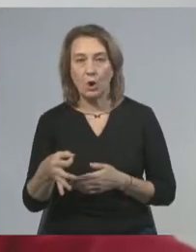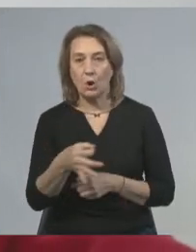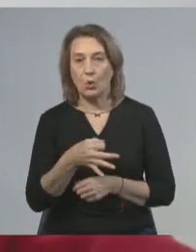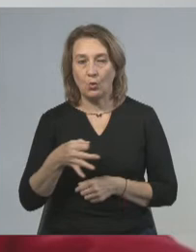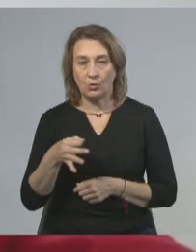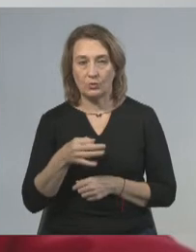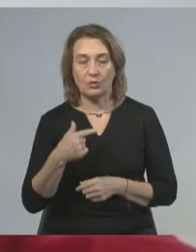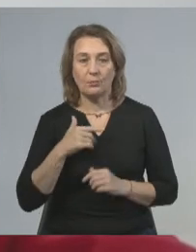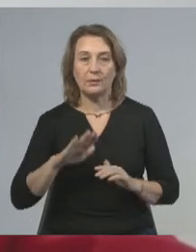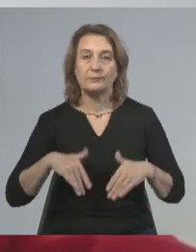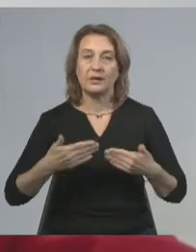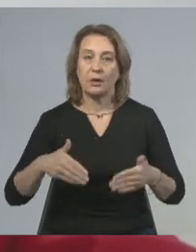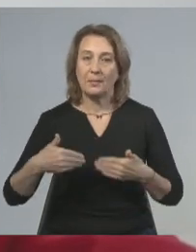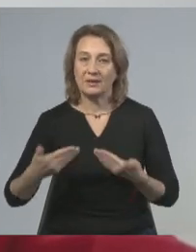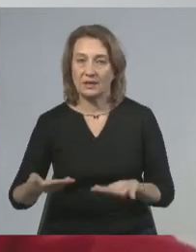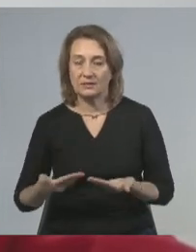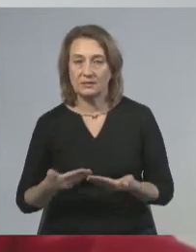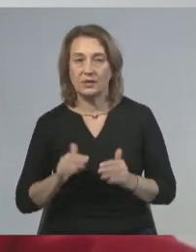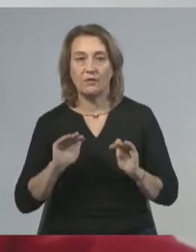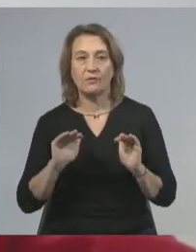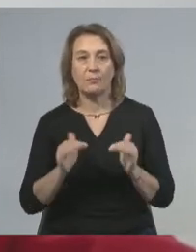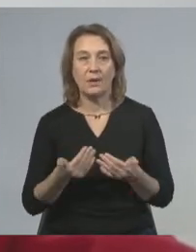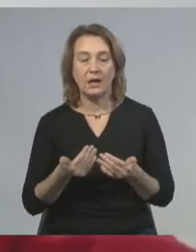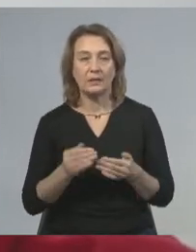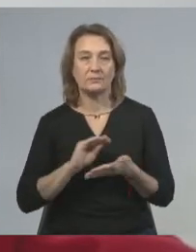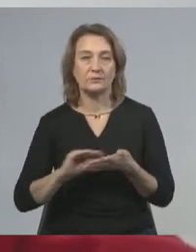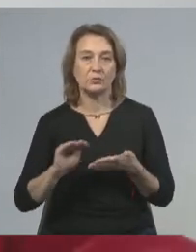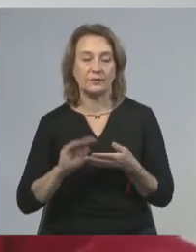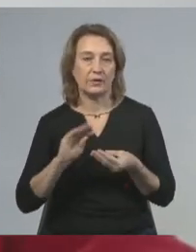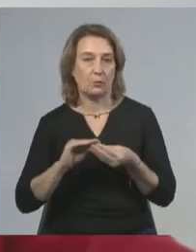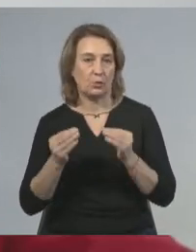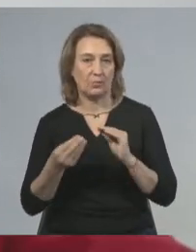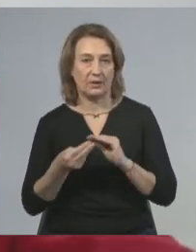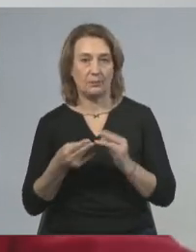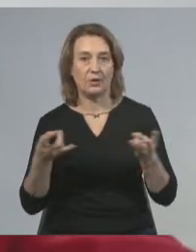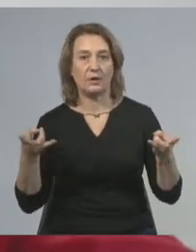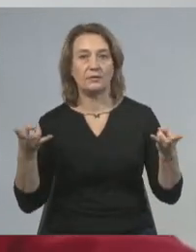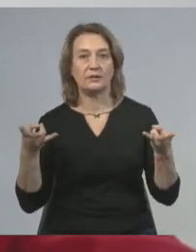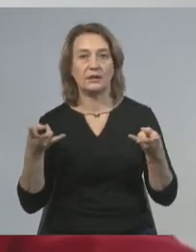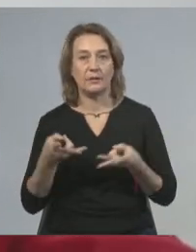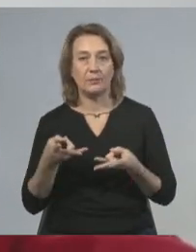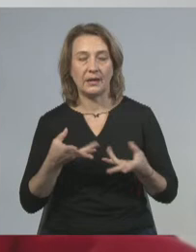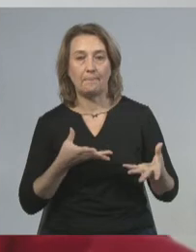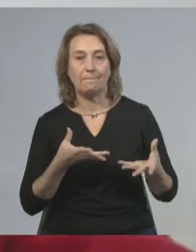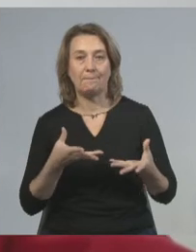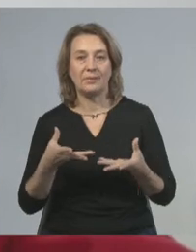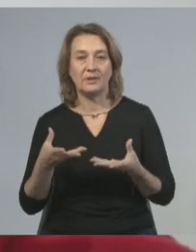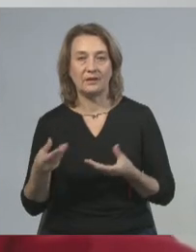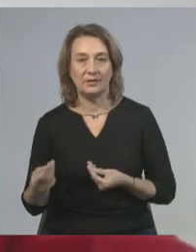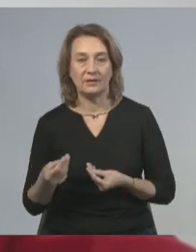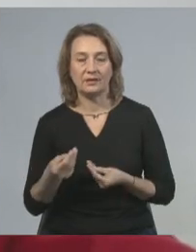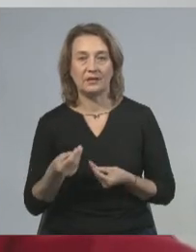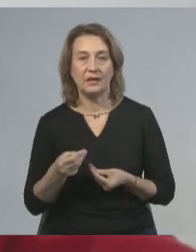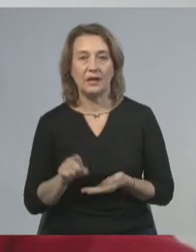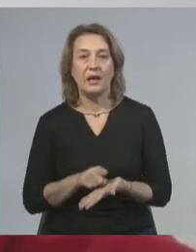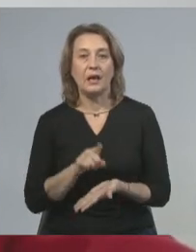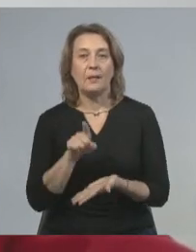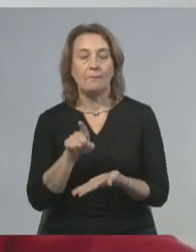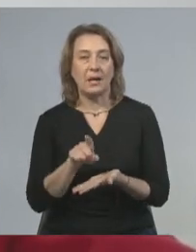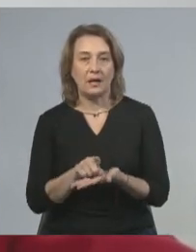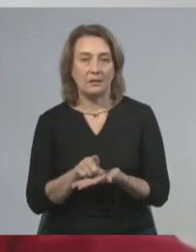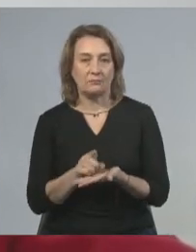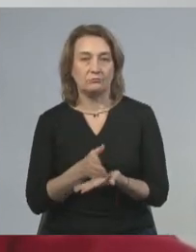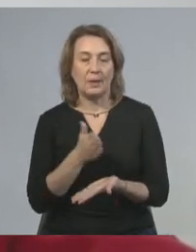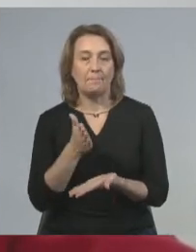and whose guilt and what do we do with that because we're also trying to prepare guidelines or recommendations because it's not enough just to stay the